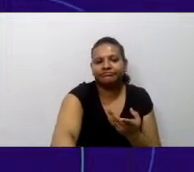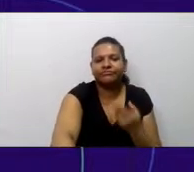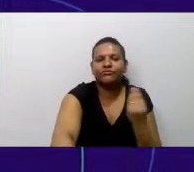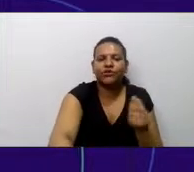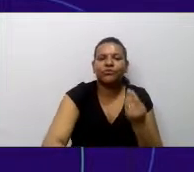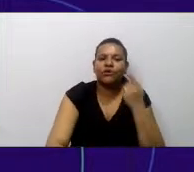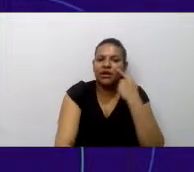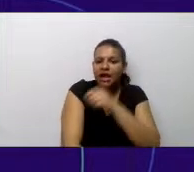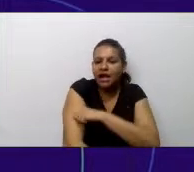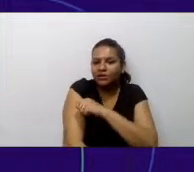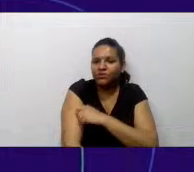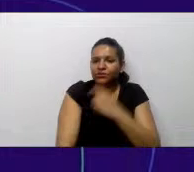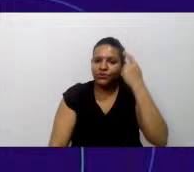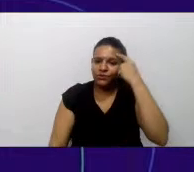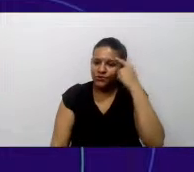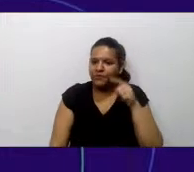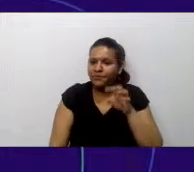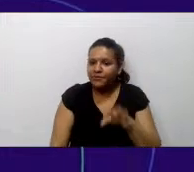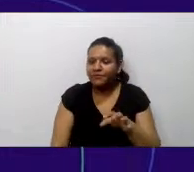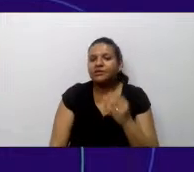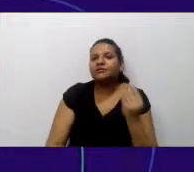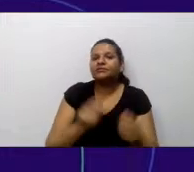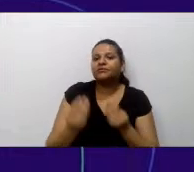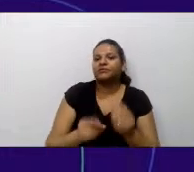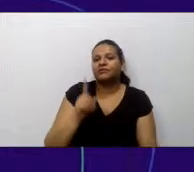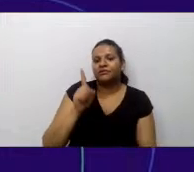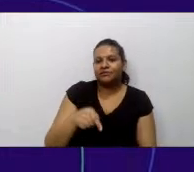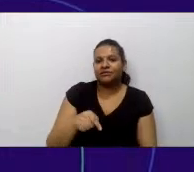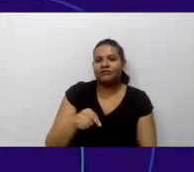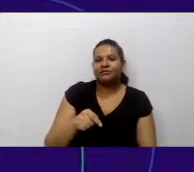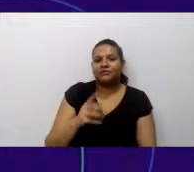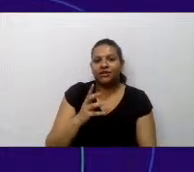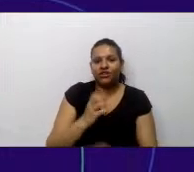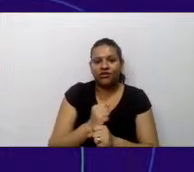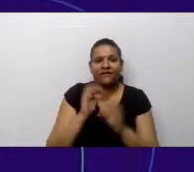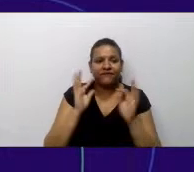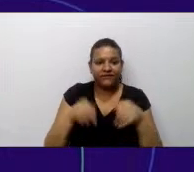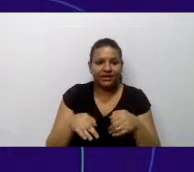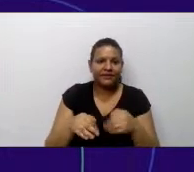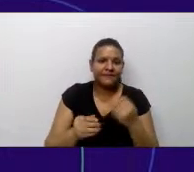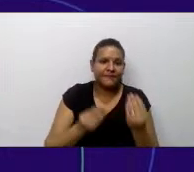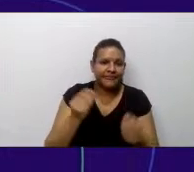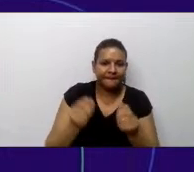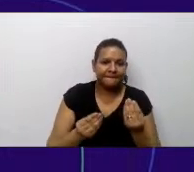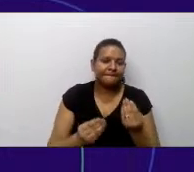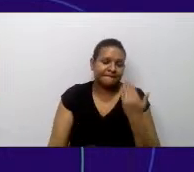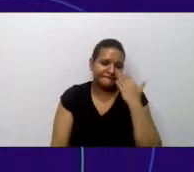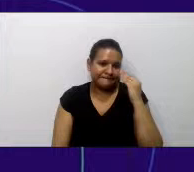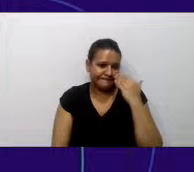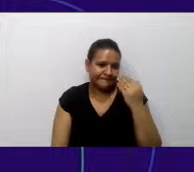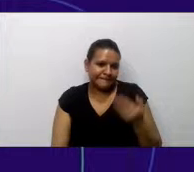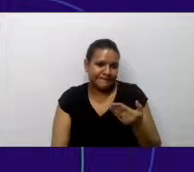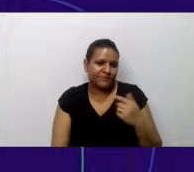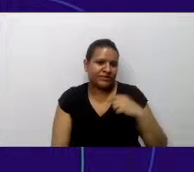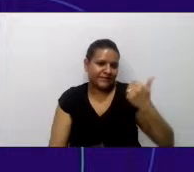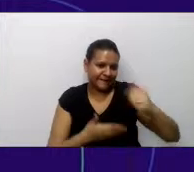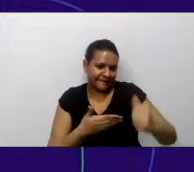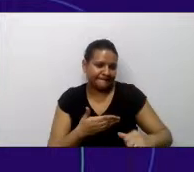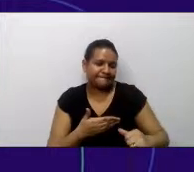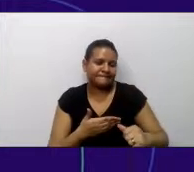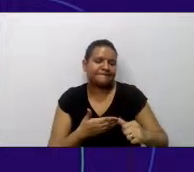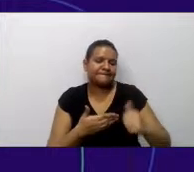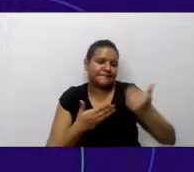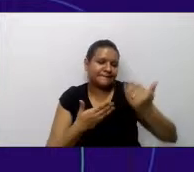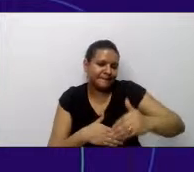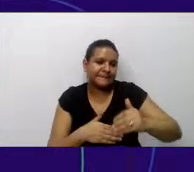their final grade and understand the assessment itself, but also we wanted the school administration and